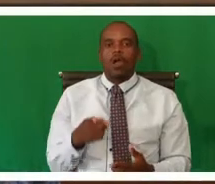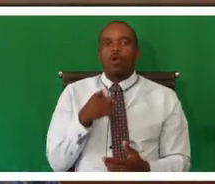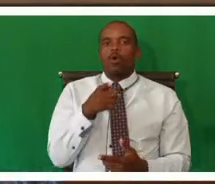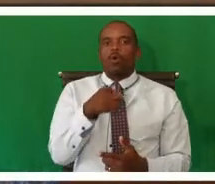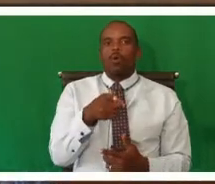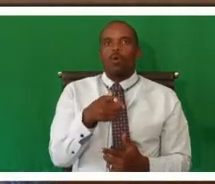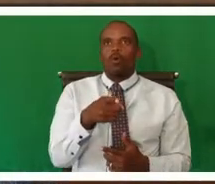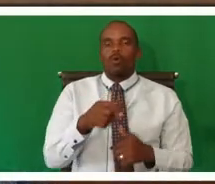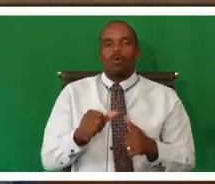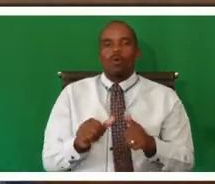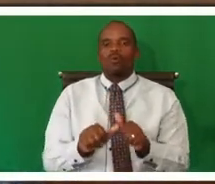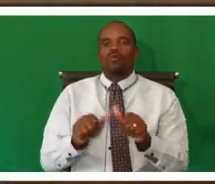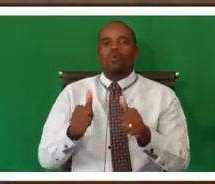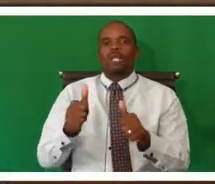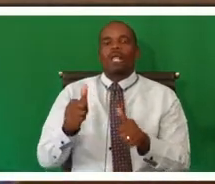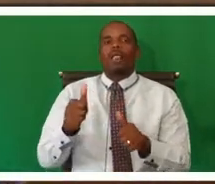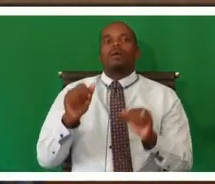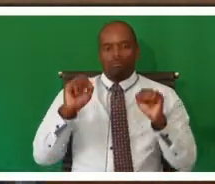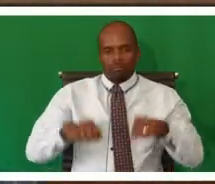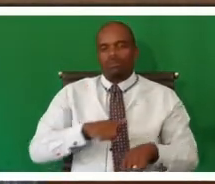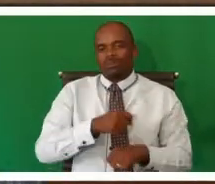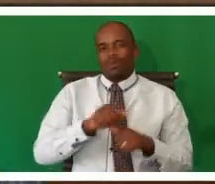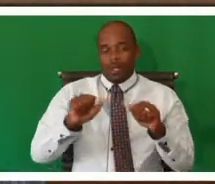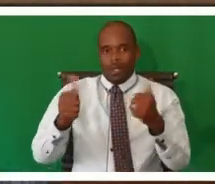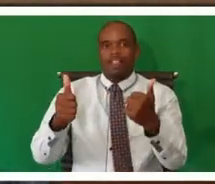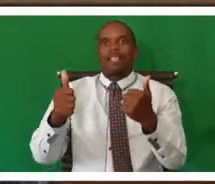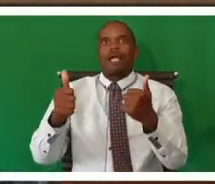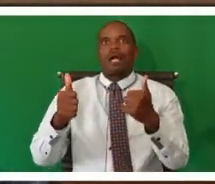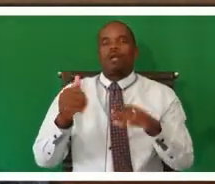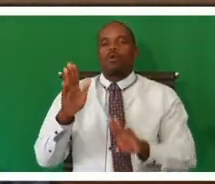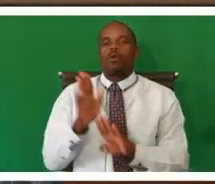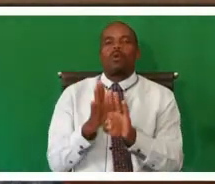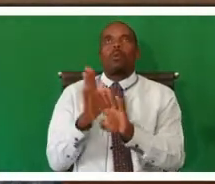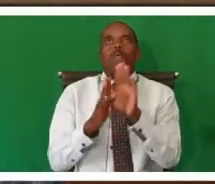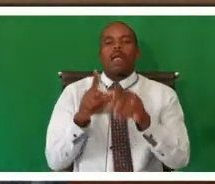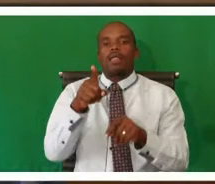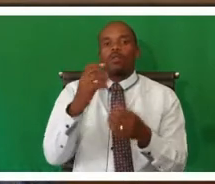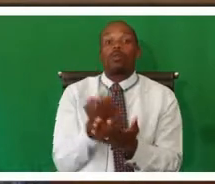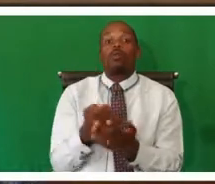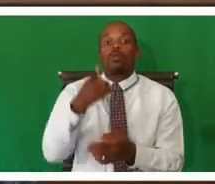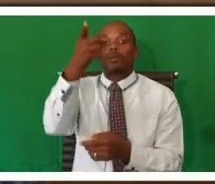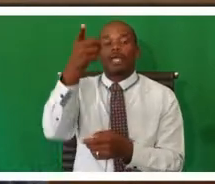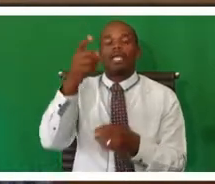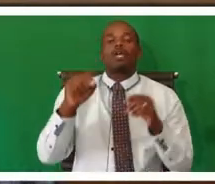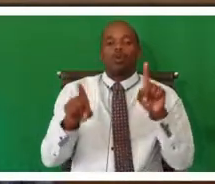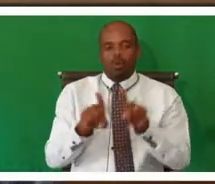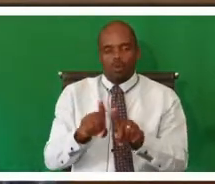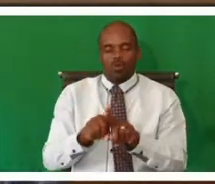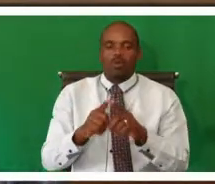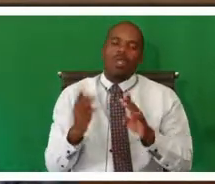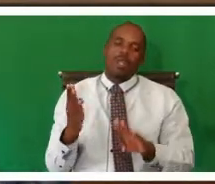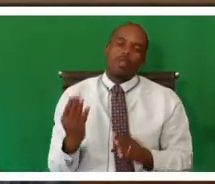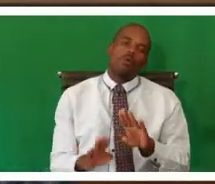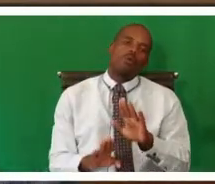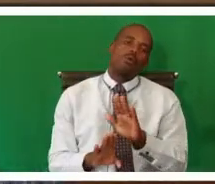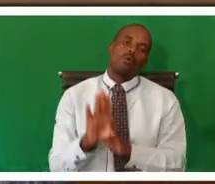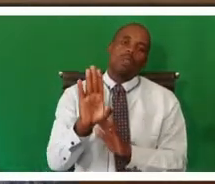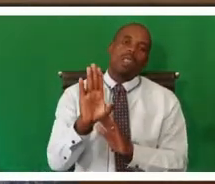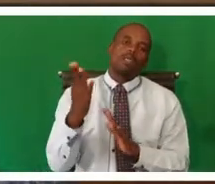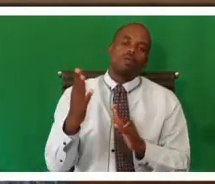province. The Industrial Park Revitalization Program is well on track